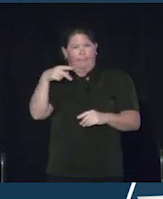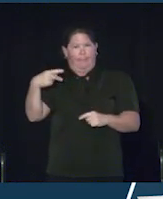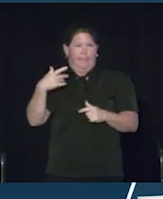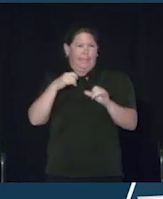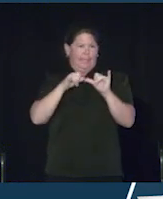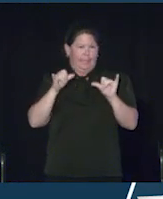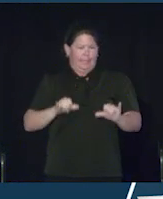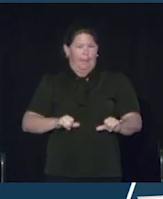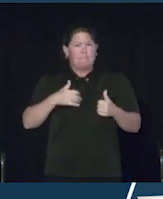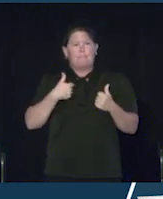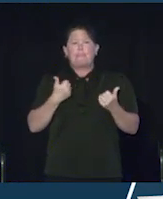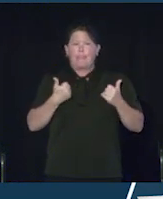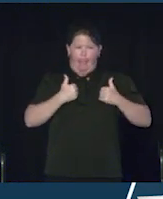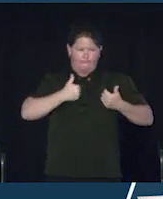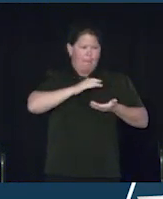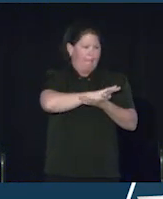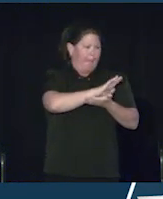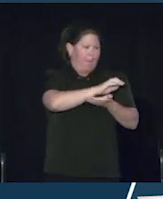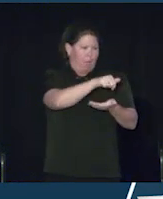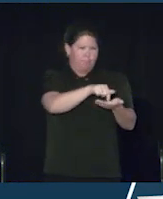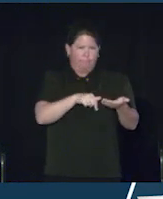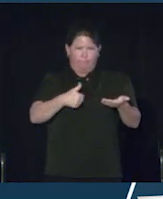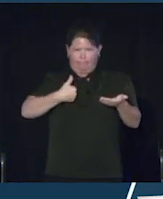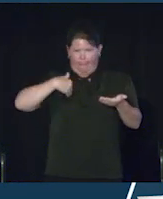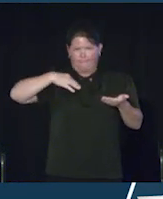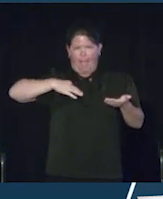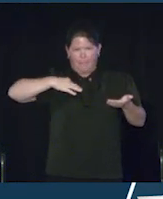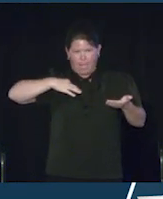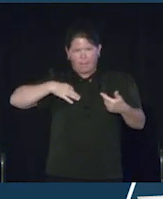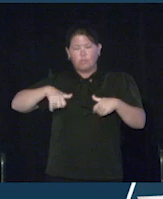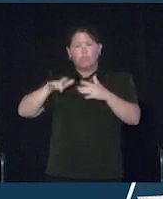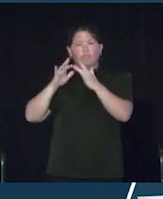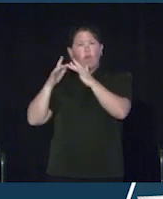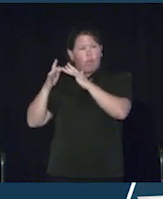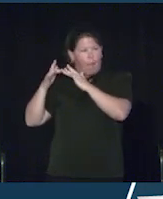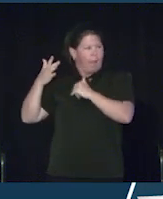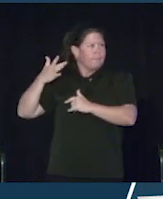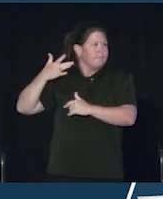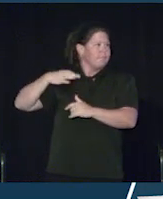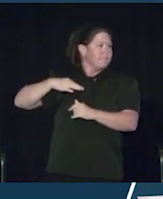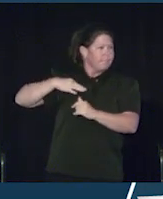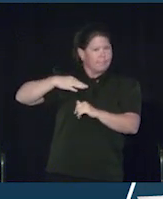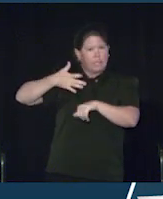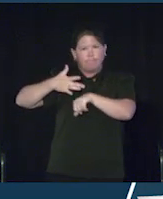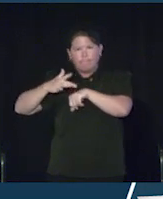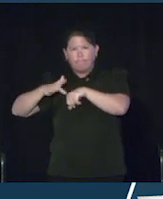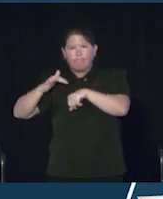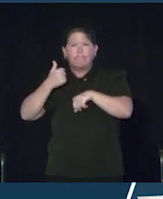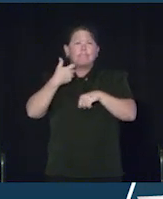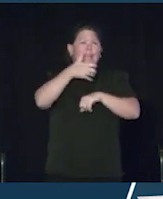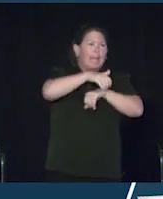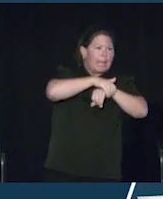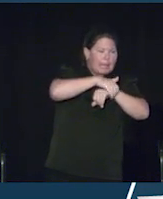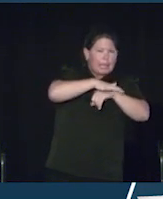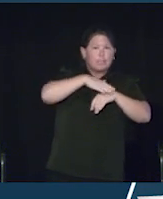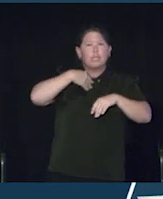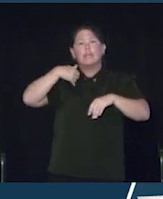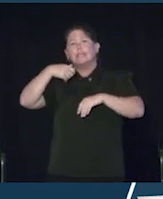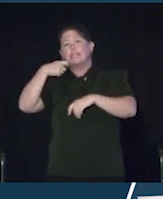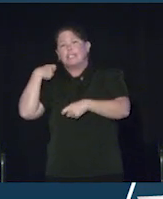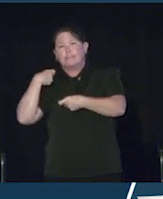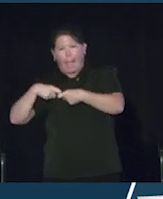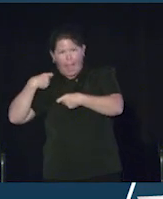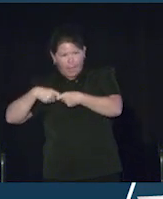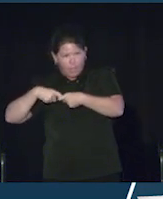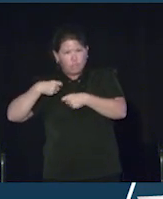here and in the packets. Paper applications are still also available in English, Spanish, and Haitian Creole, and those can